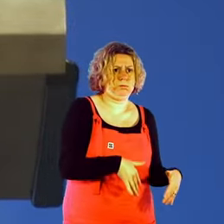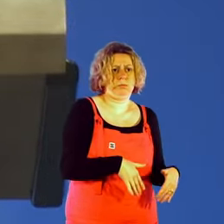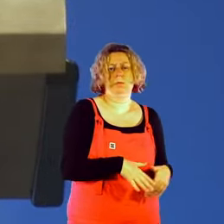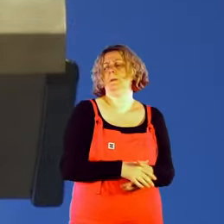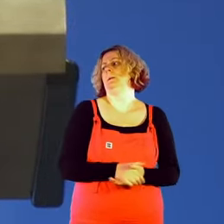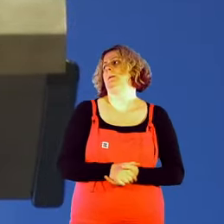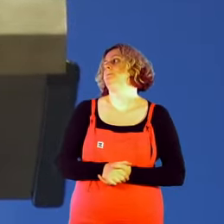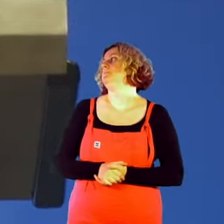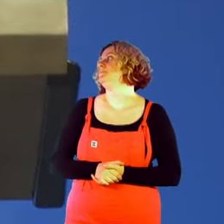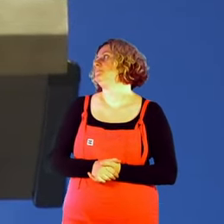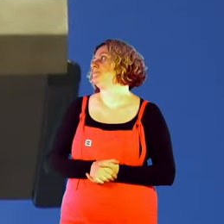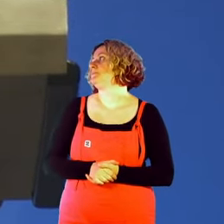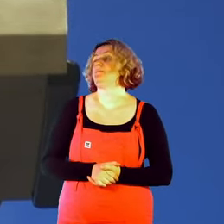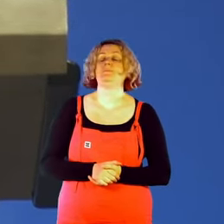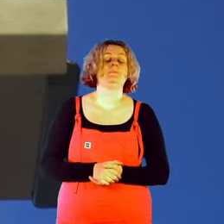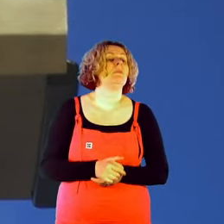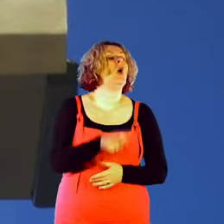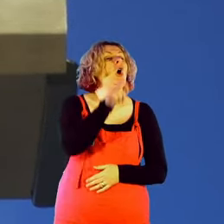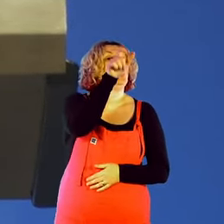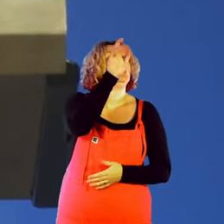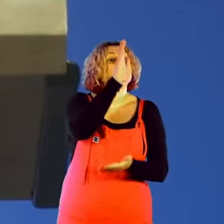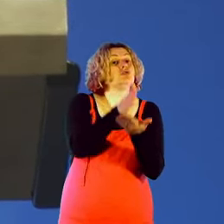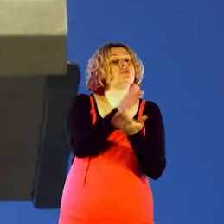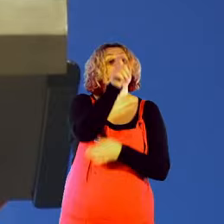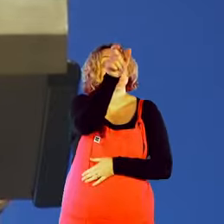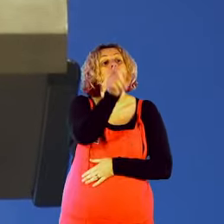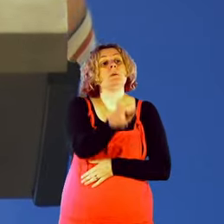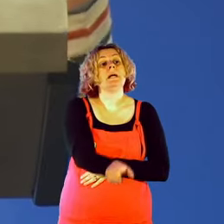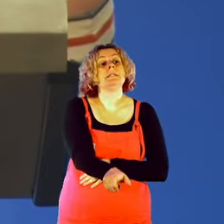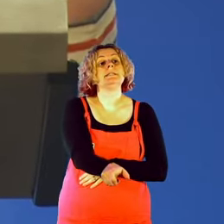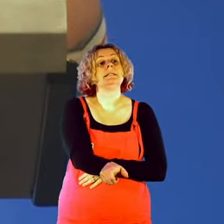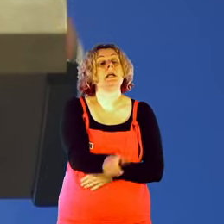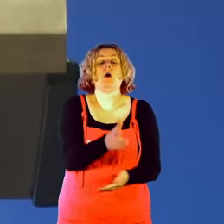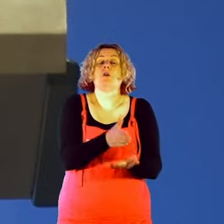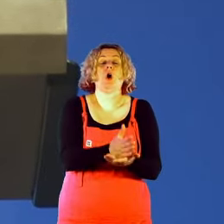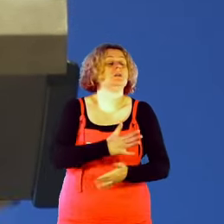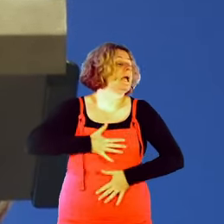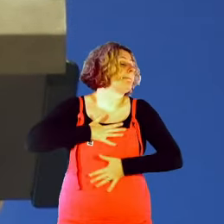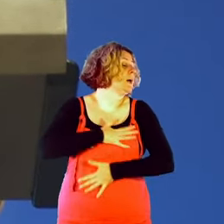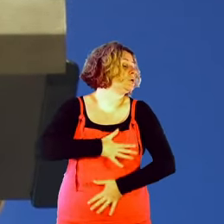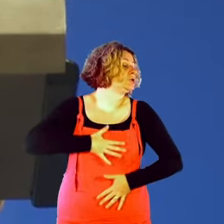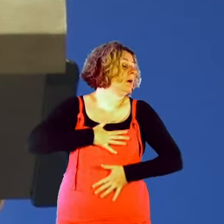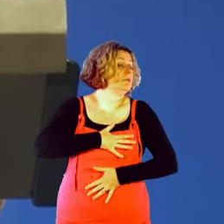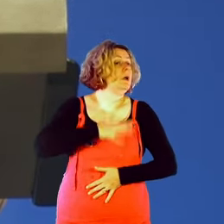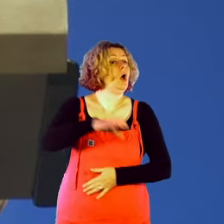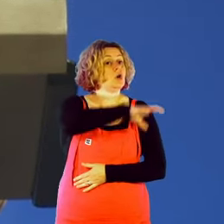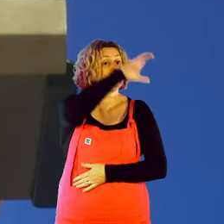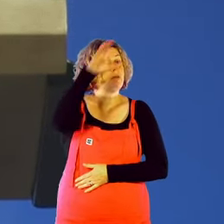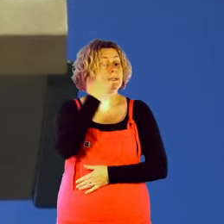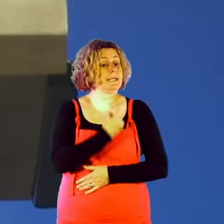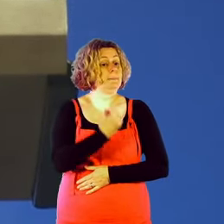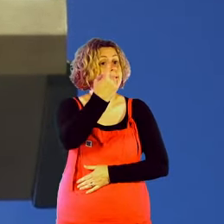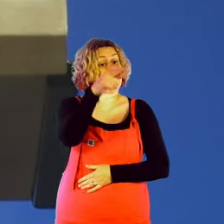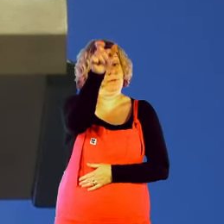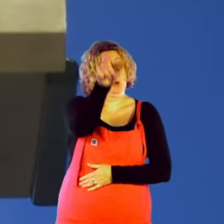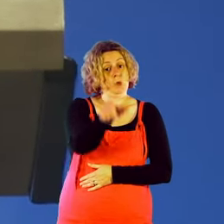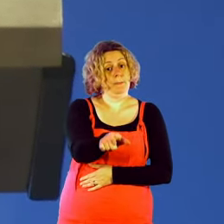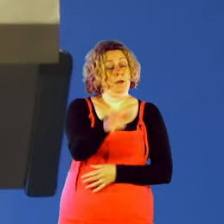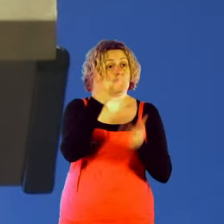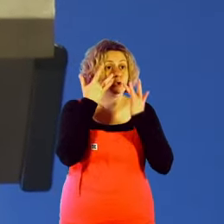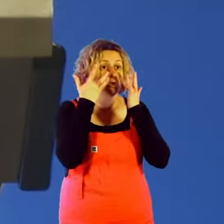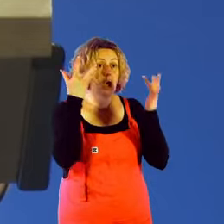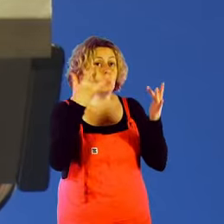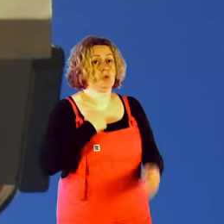course. Christ himself displays emotions. We see grief and anger and joy and love and all sorts of things. But our